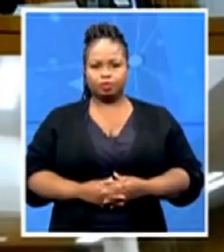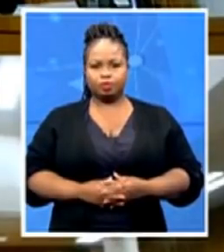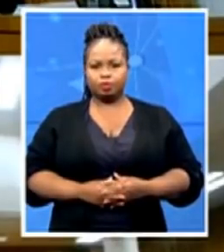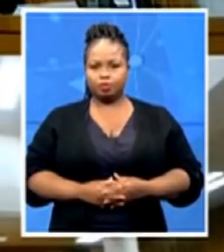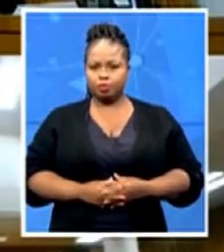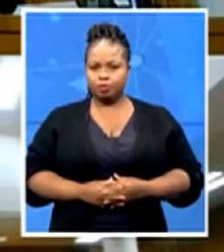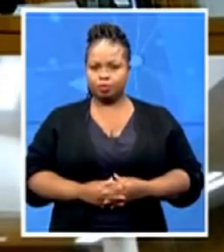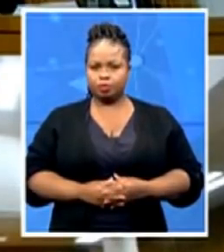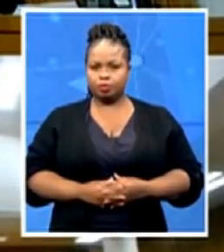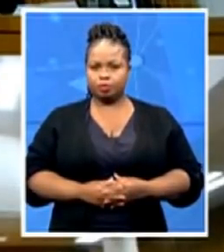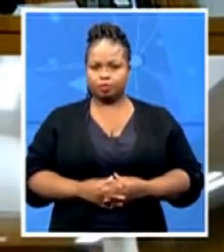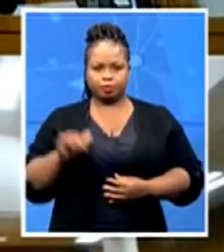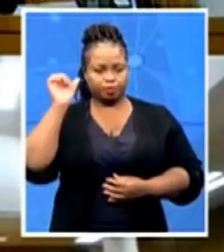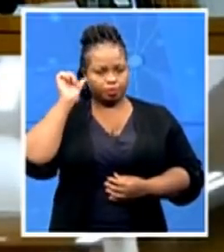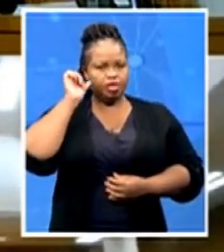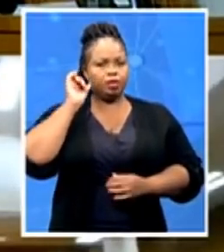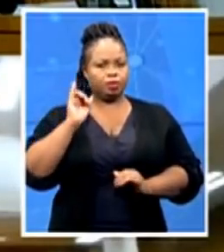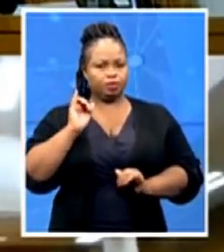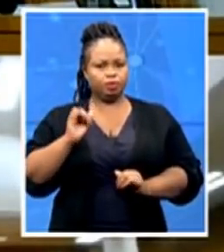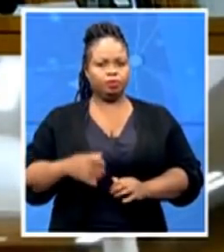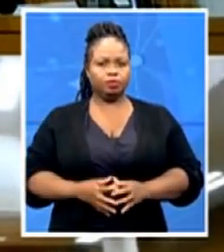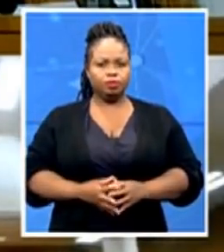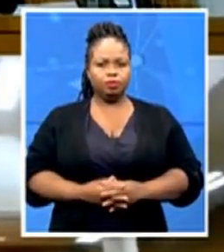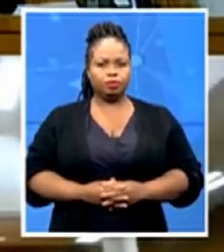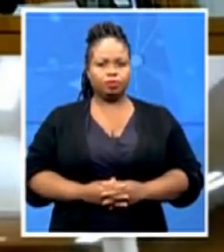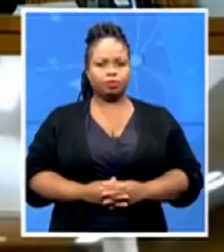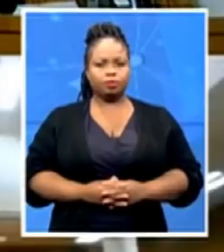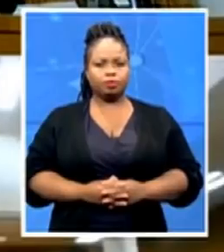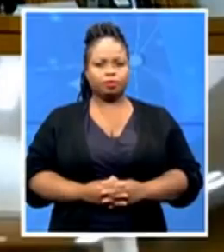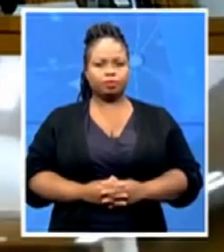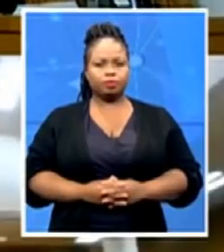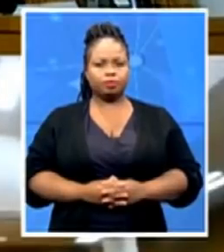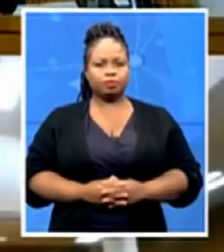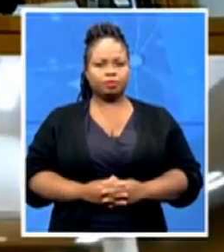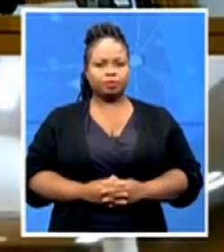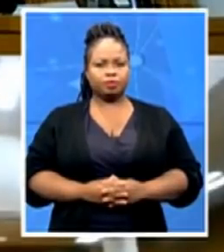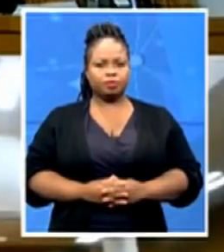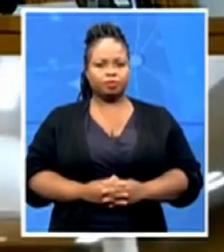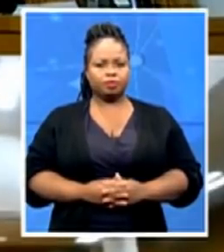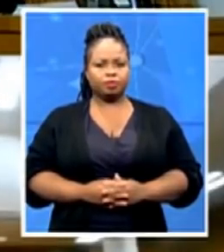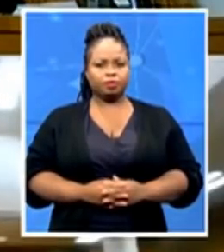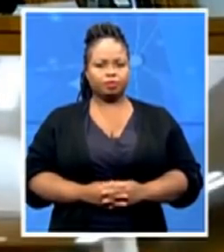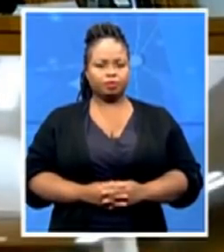reason in oral argument, they made it clear that they're not granting. That's the way I.